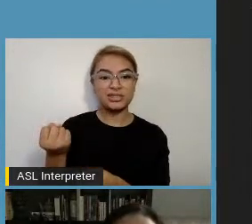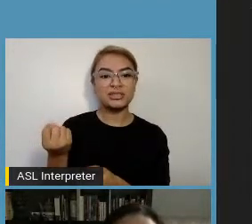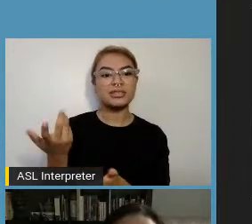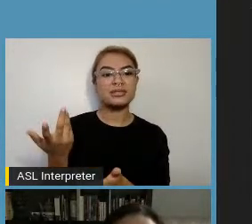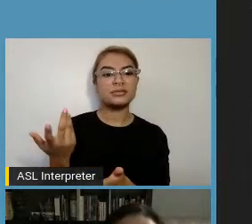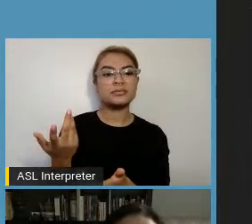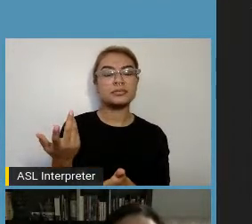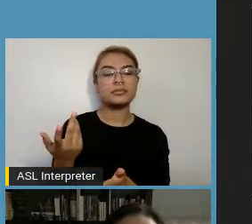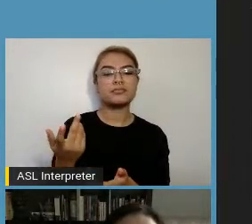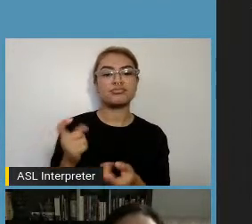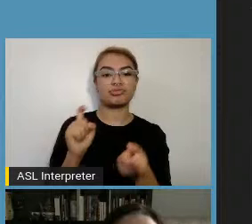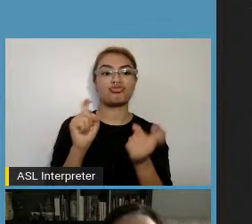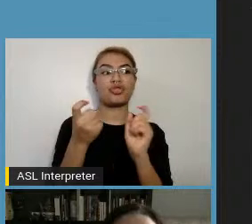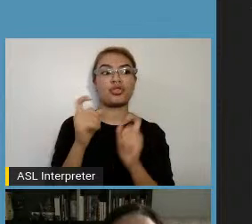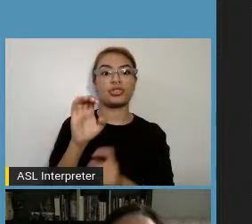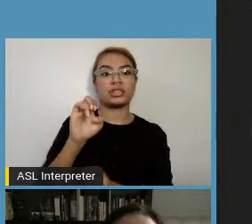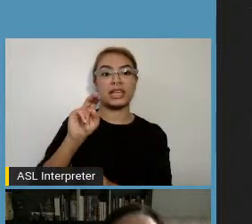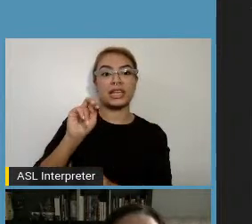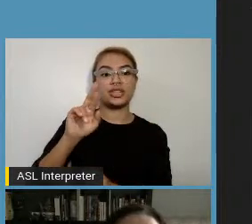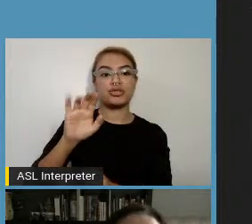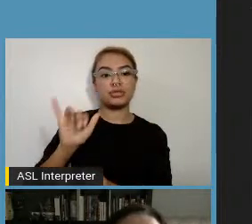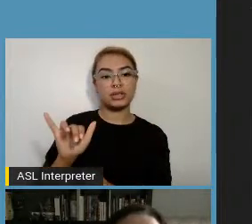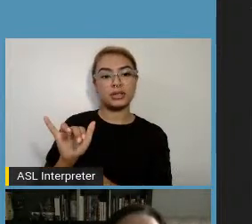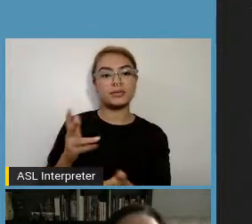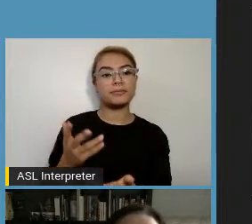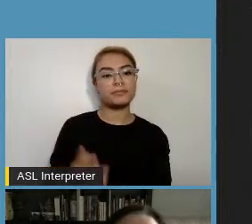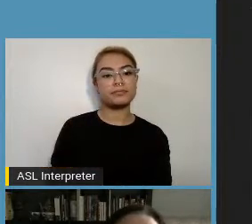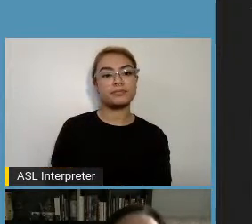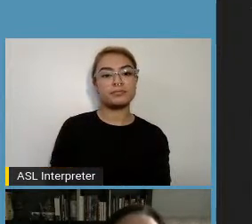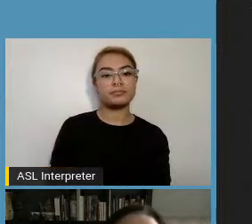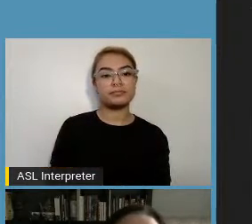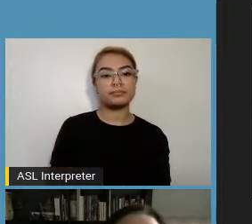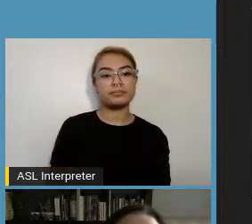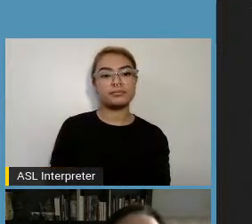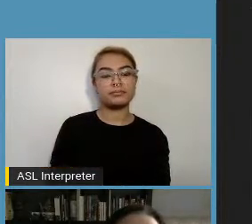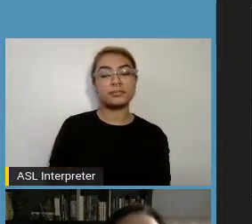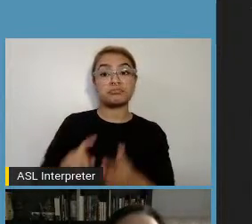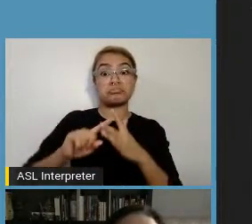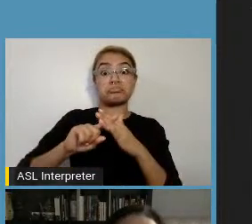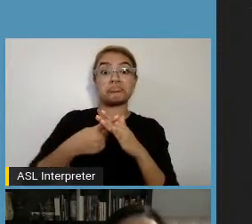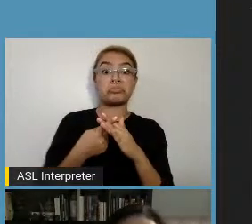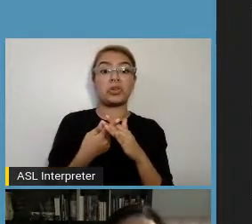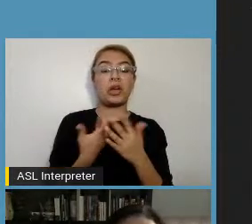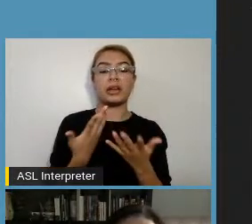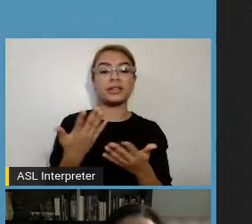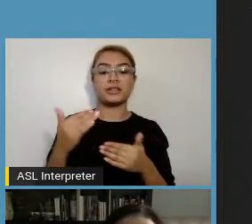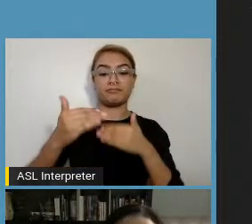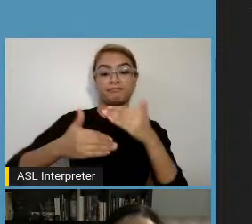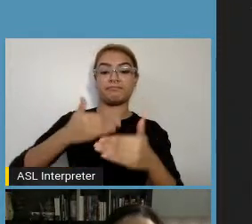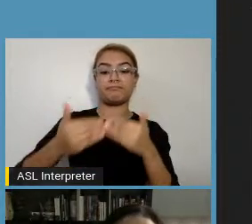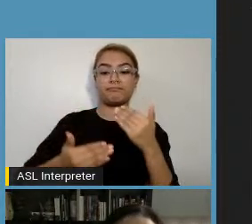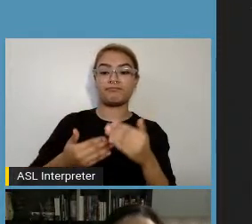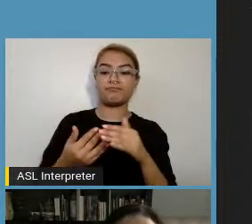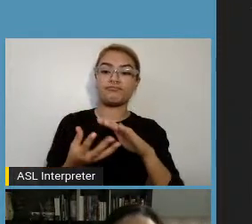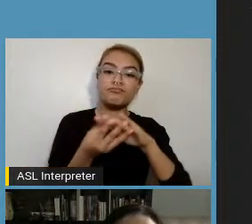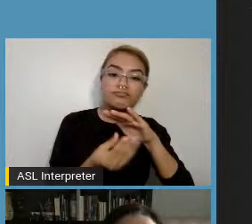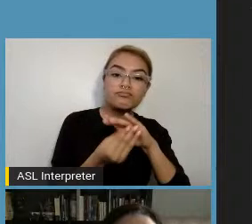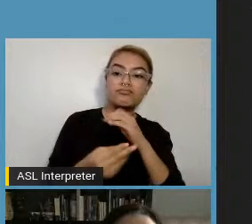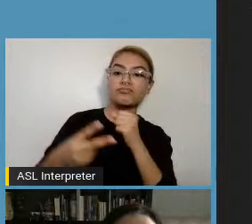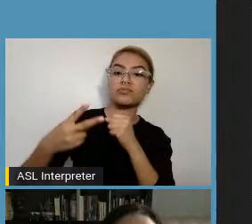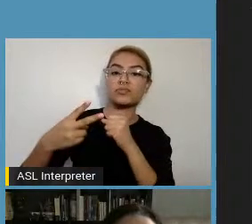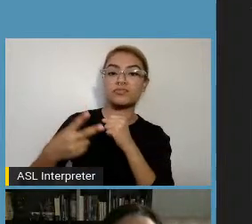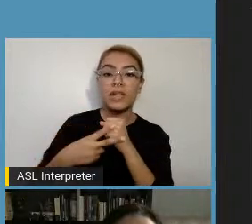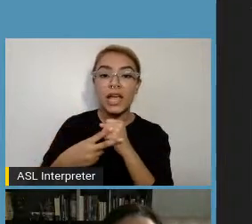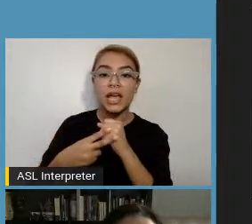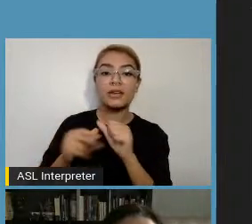like the turn of the century, where they were starting to do some of these things, and I don't think